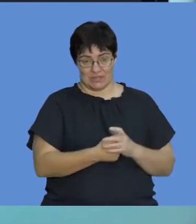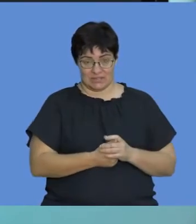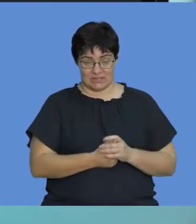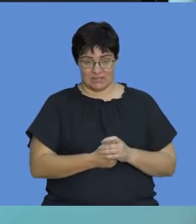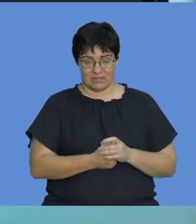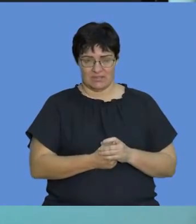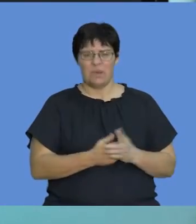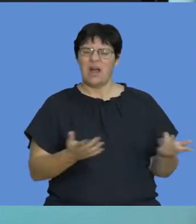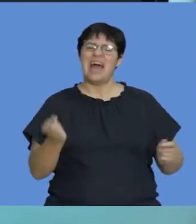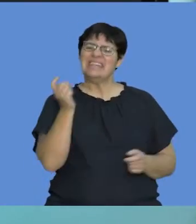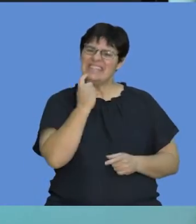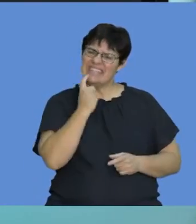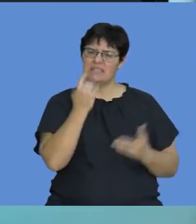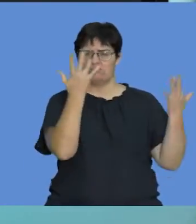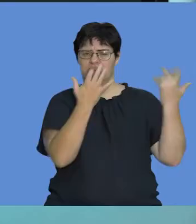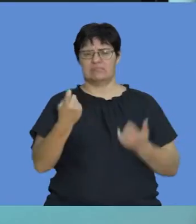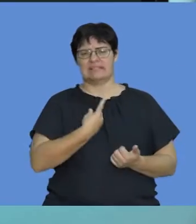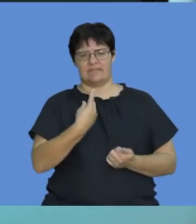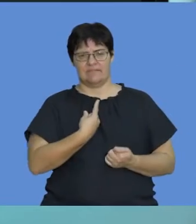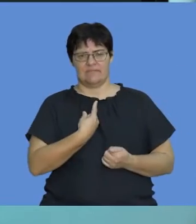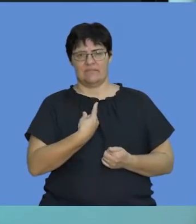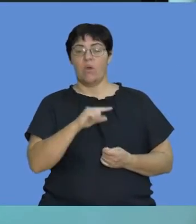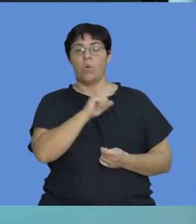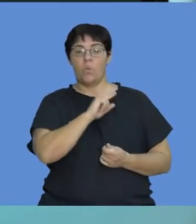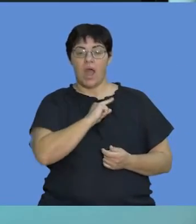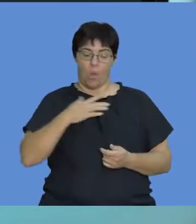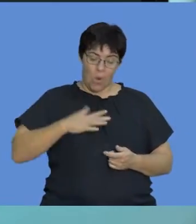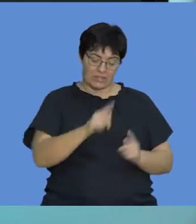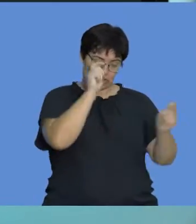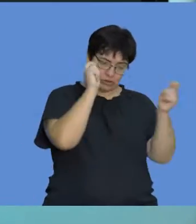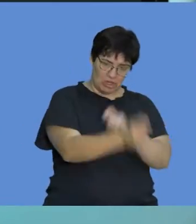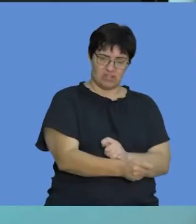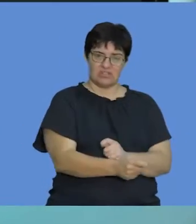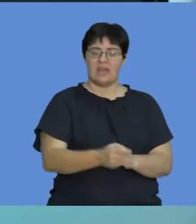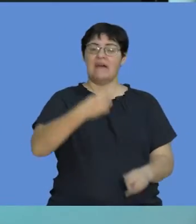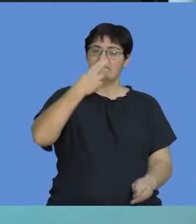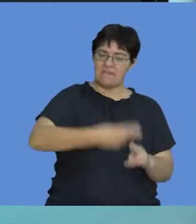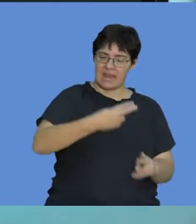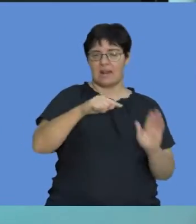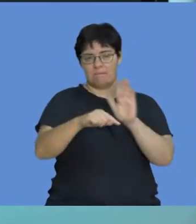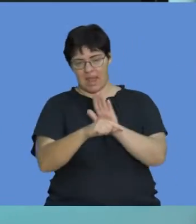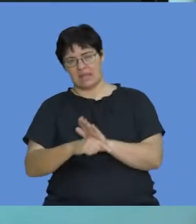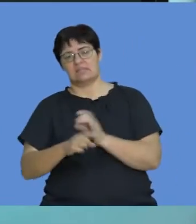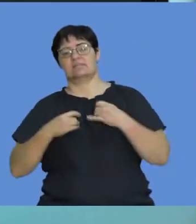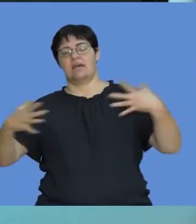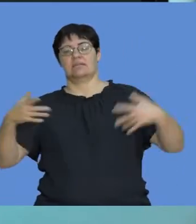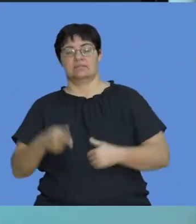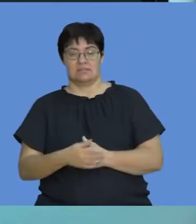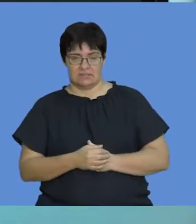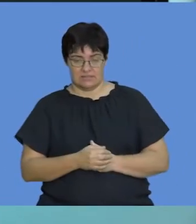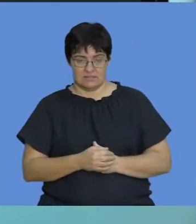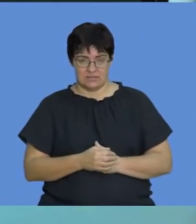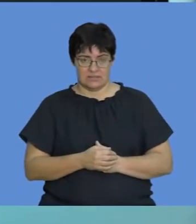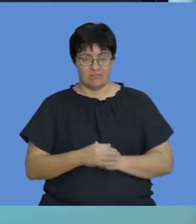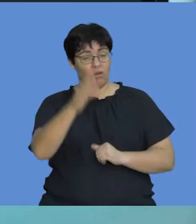it's easy to work it out because I want change in, final minus initial, okay? Obviously, if you learn